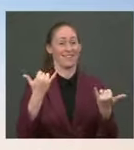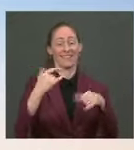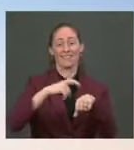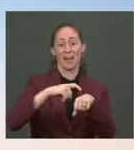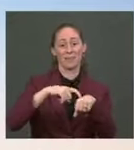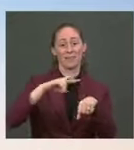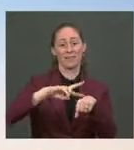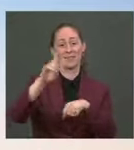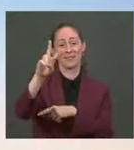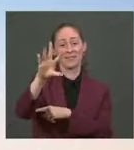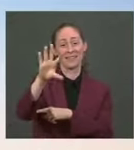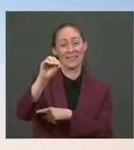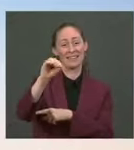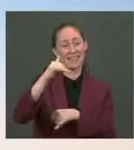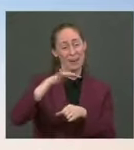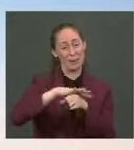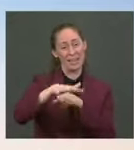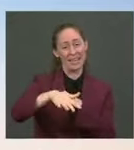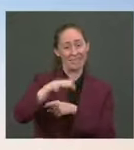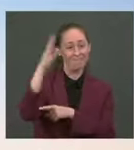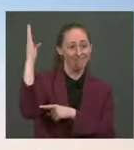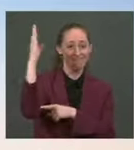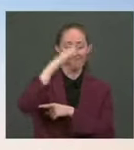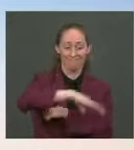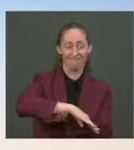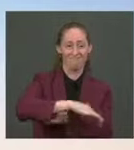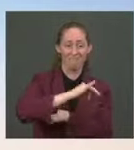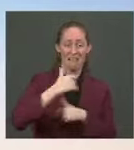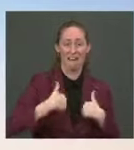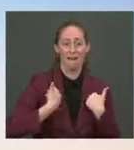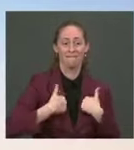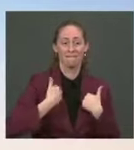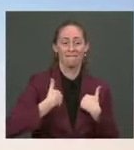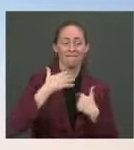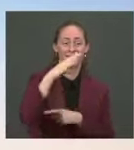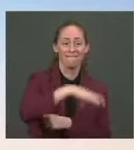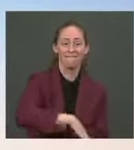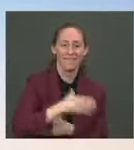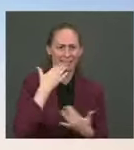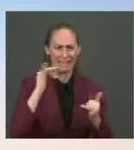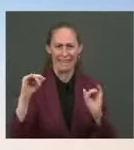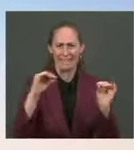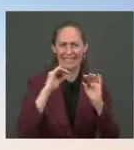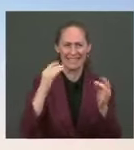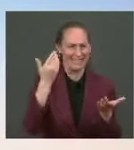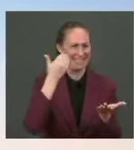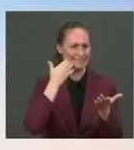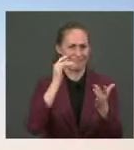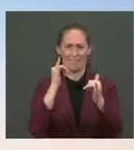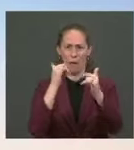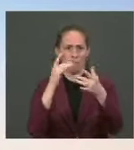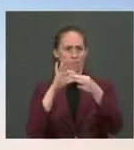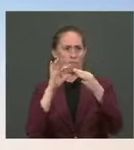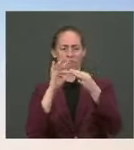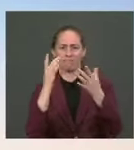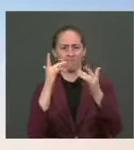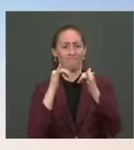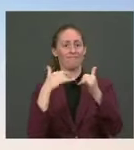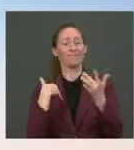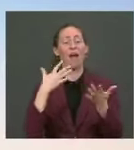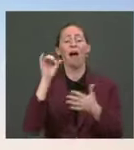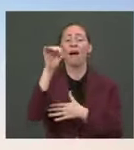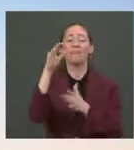time left. It is not a secret. We know exactly what we're trying to accomplish here. Exactly as you've stated is something I've stated many times from this